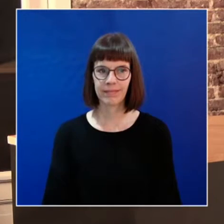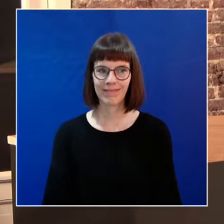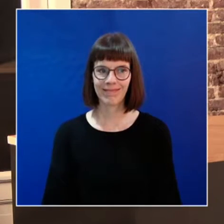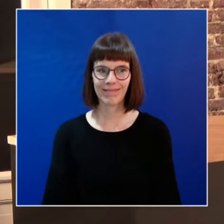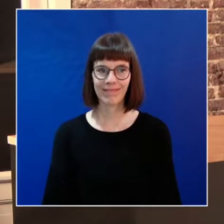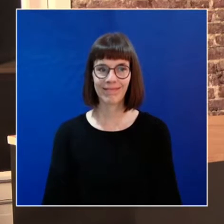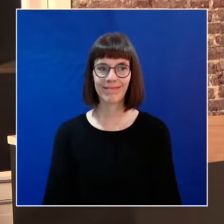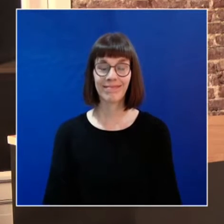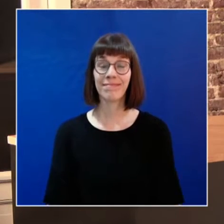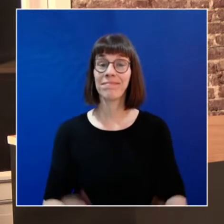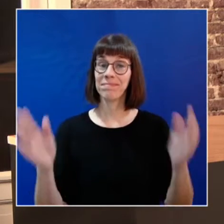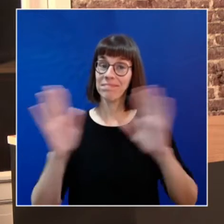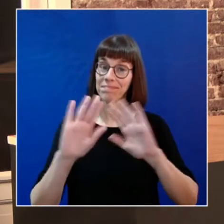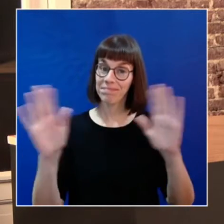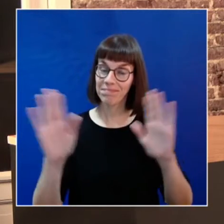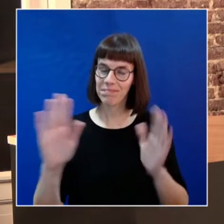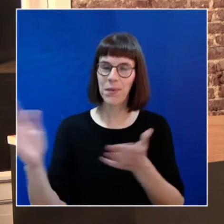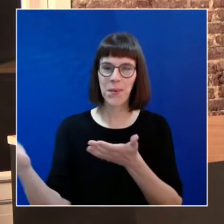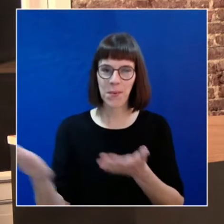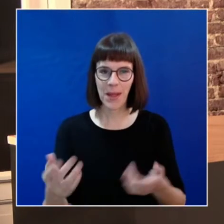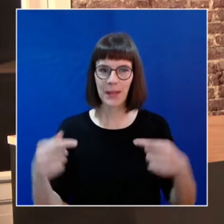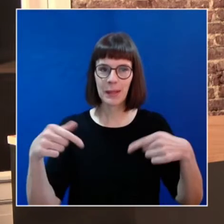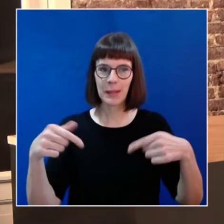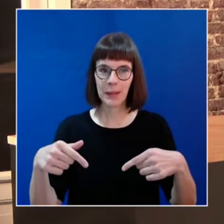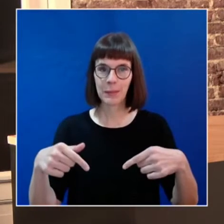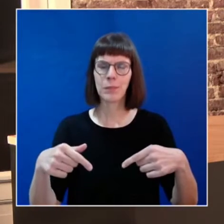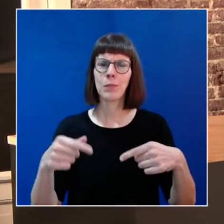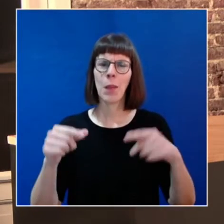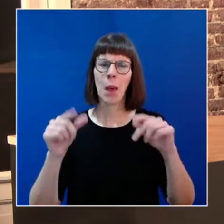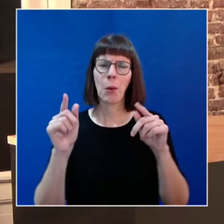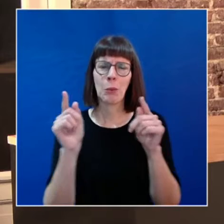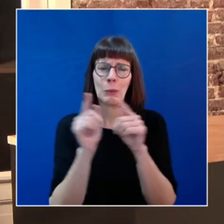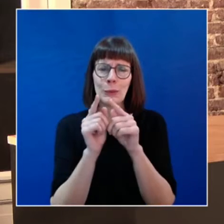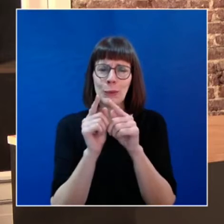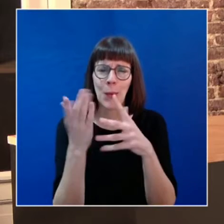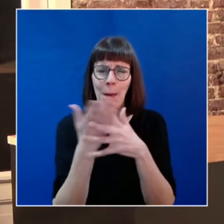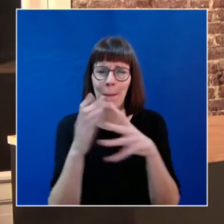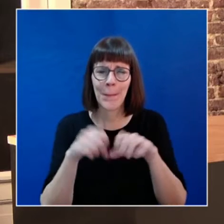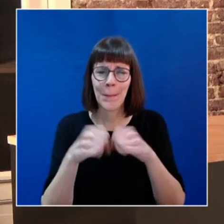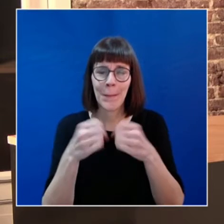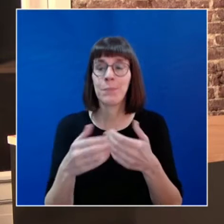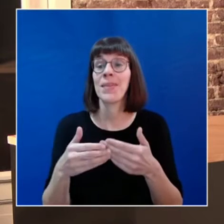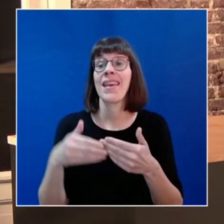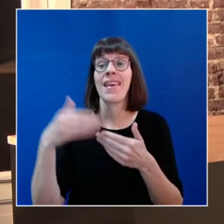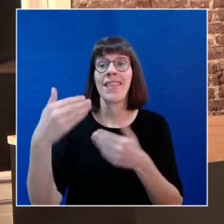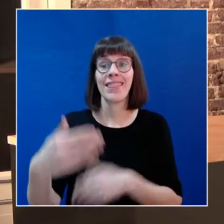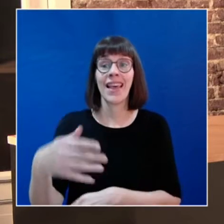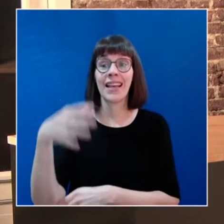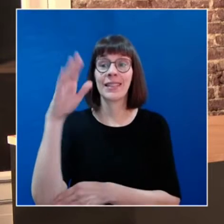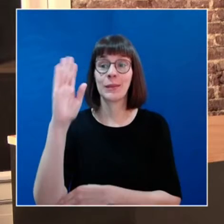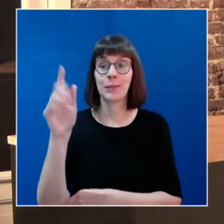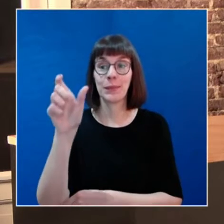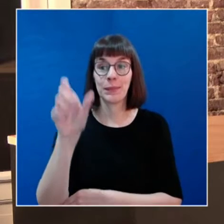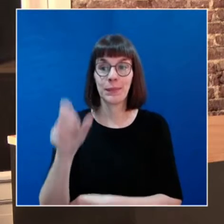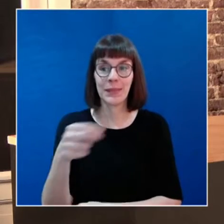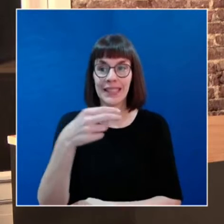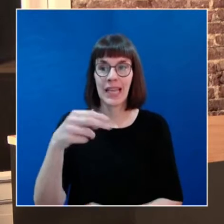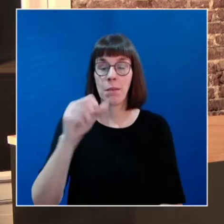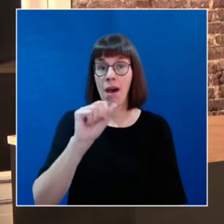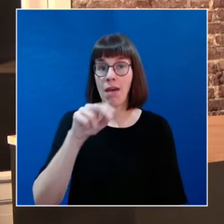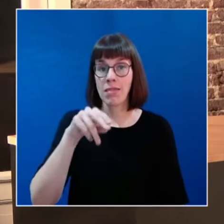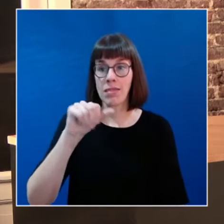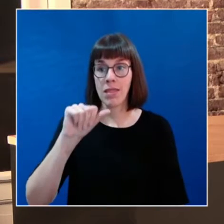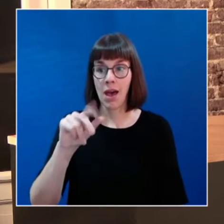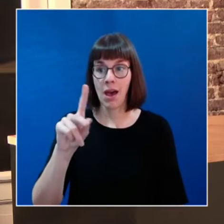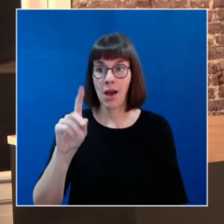Hello and welcome back after that quick break. Now, next up, we have Korinna, I'm going to try and get this